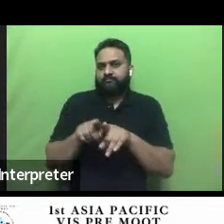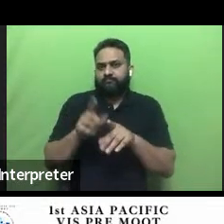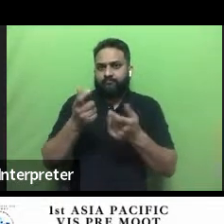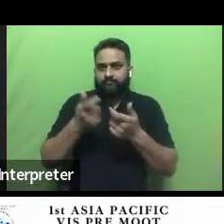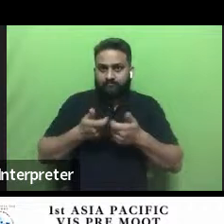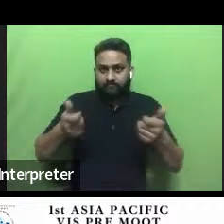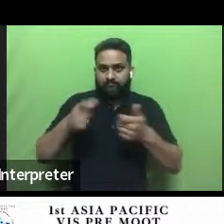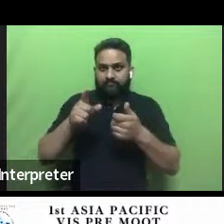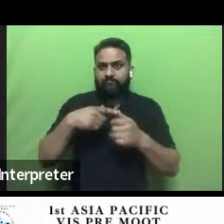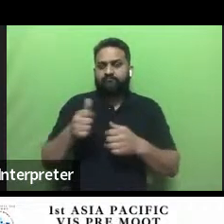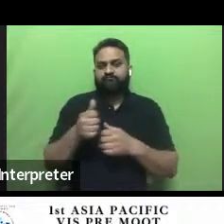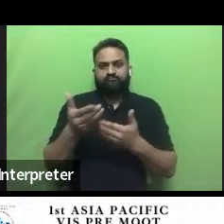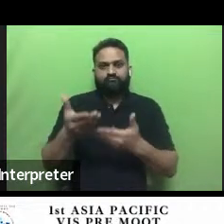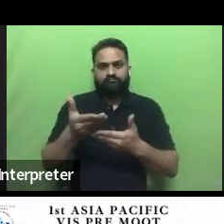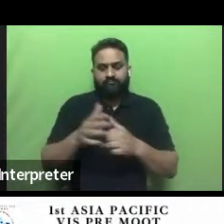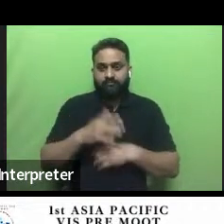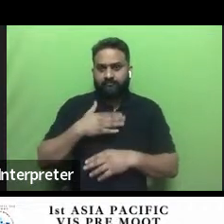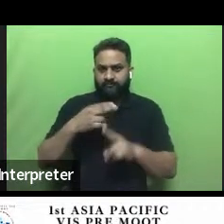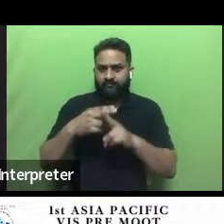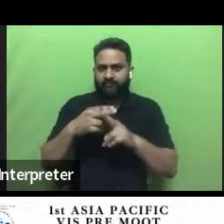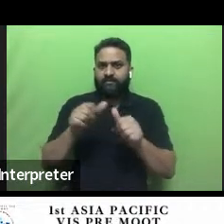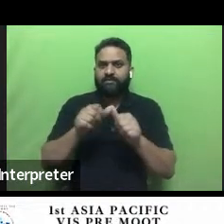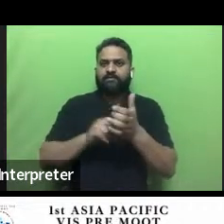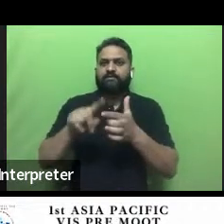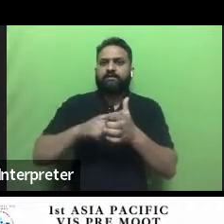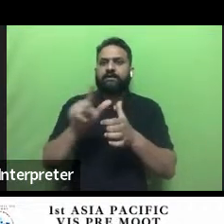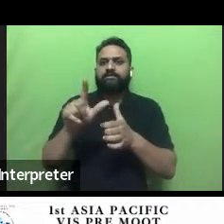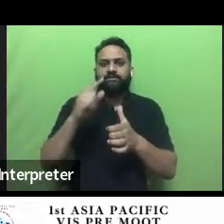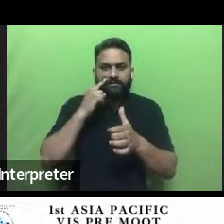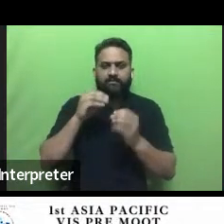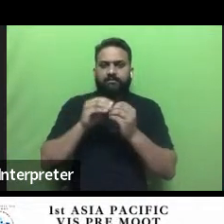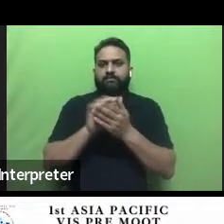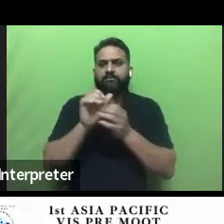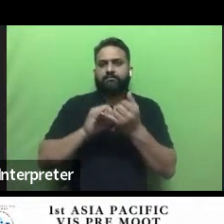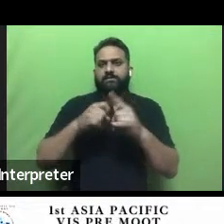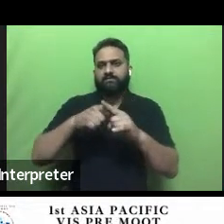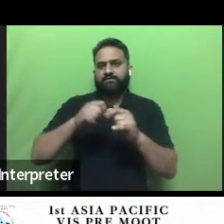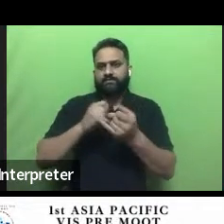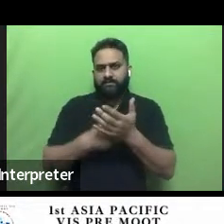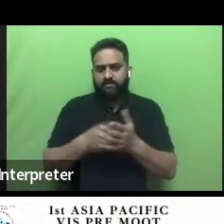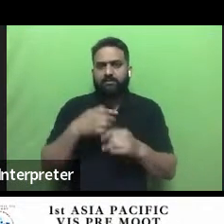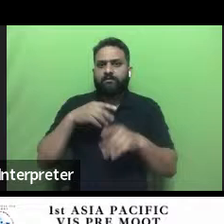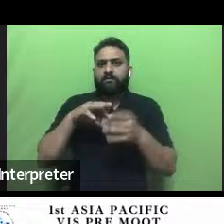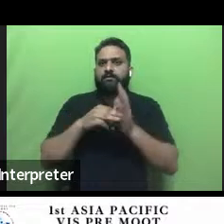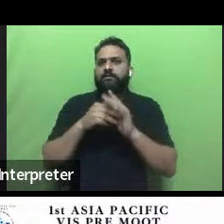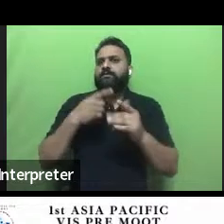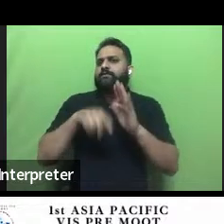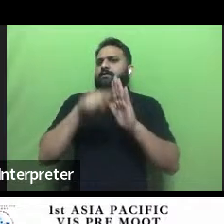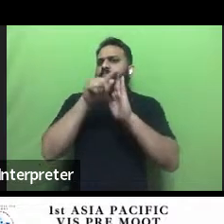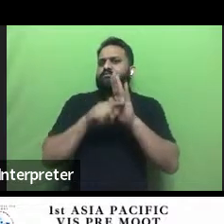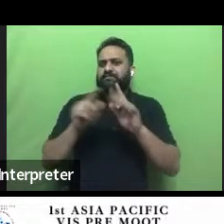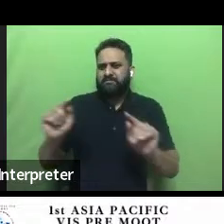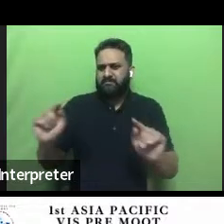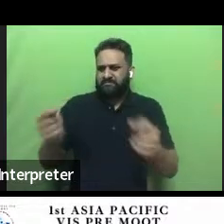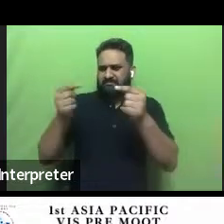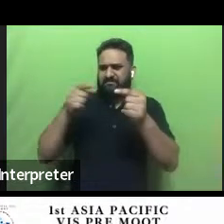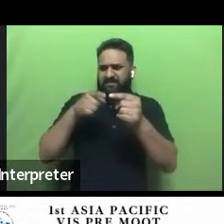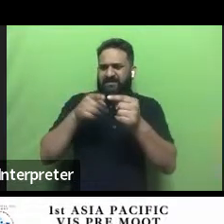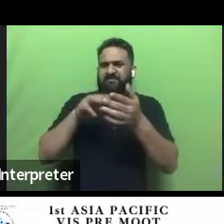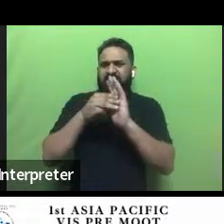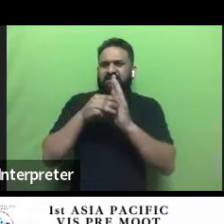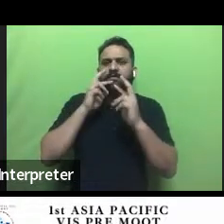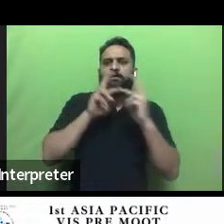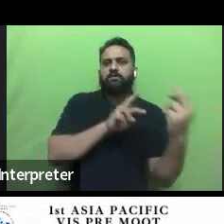of the day. My name is Anjali Bhaskar, and I will be addressing the merits of this dispute on behalf of the